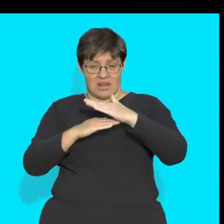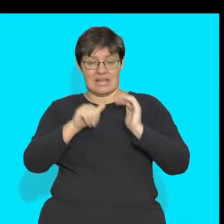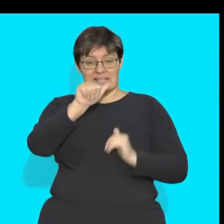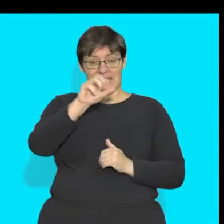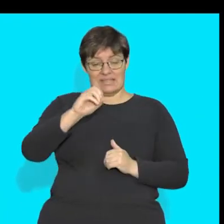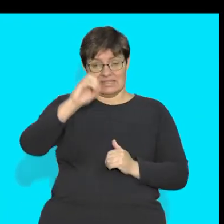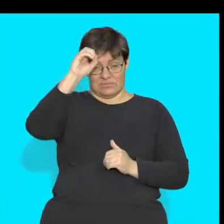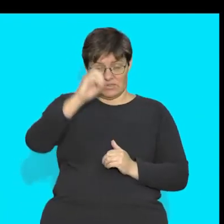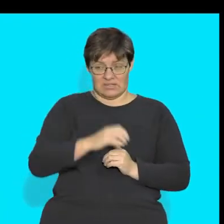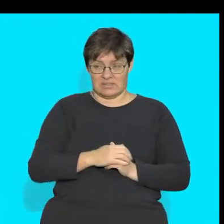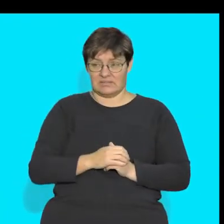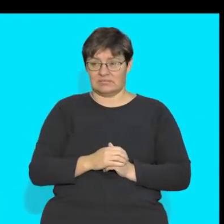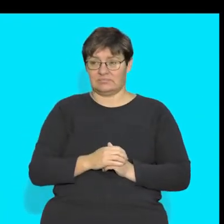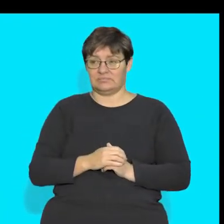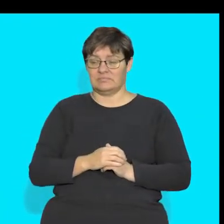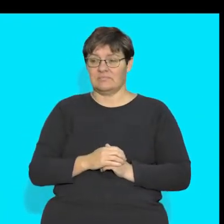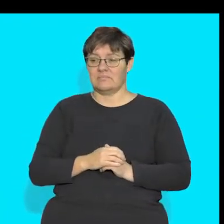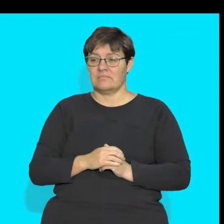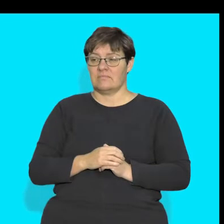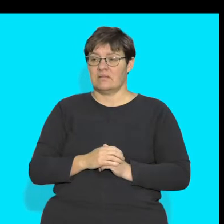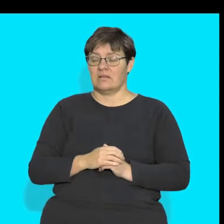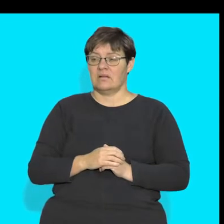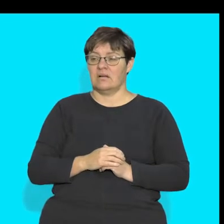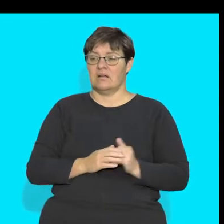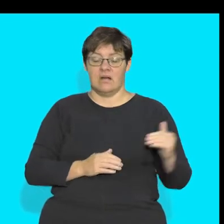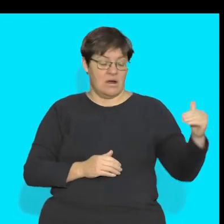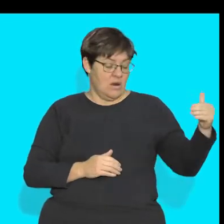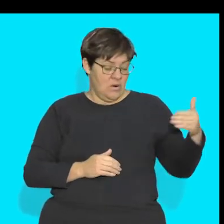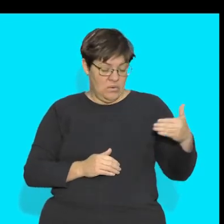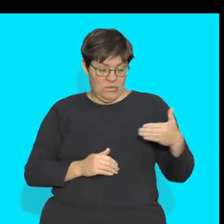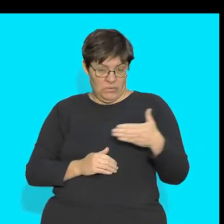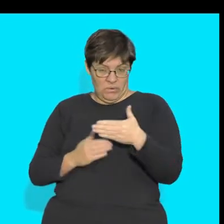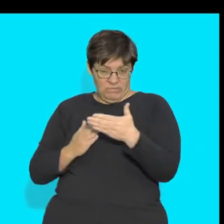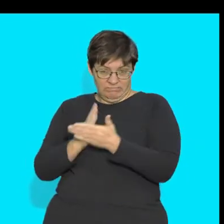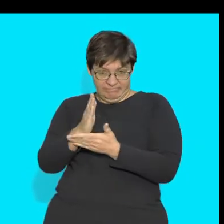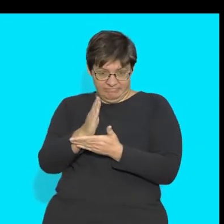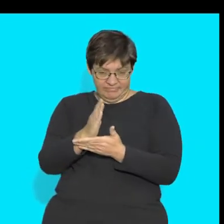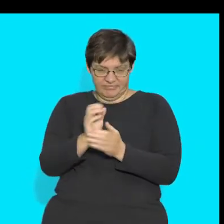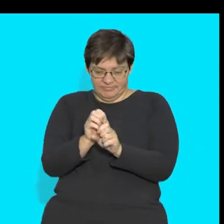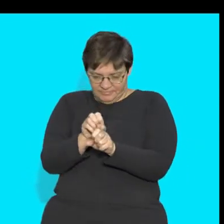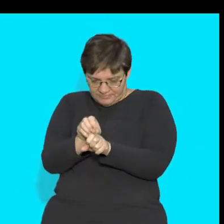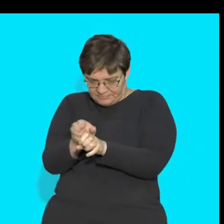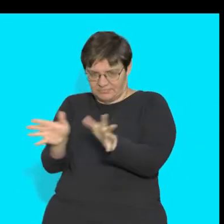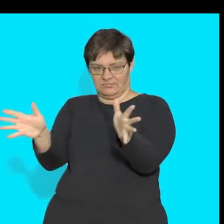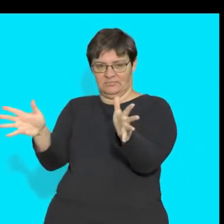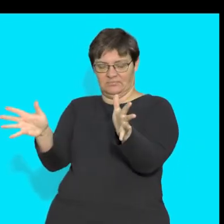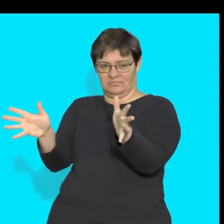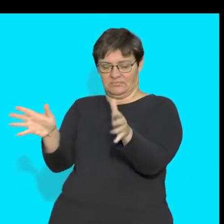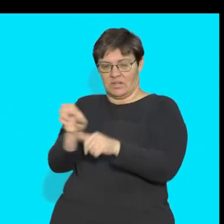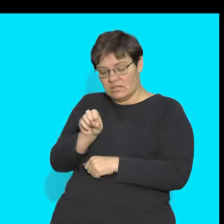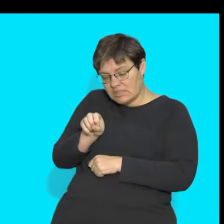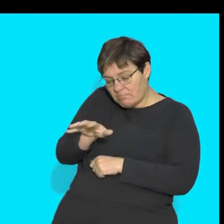very specific. That allows the light that's going through here to split